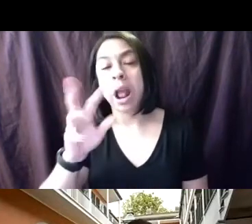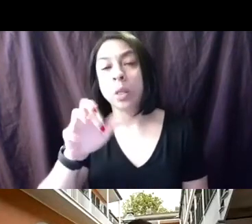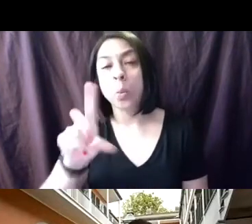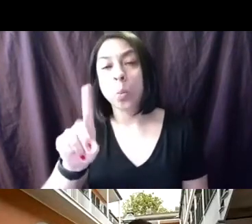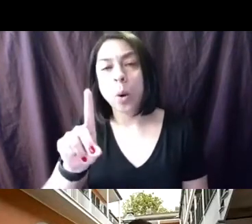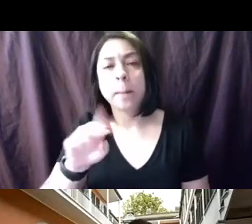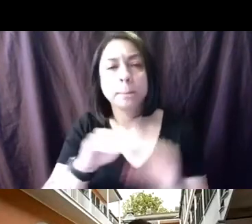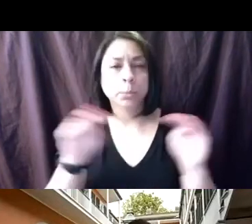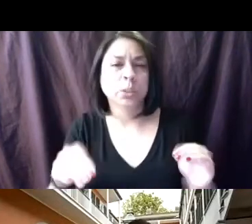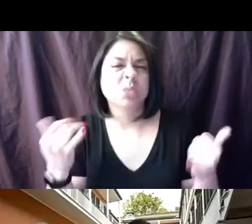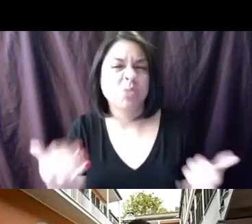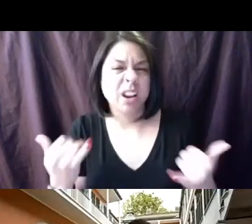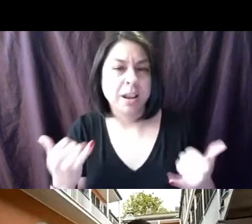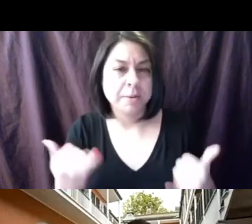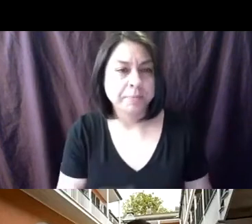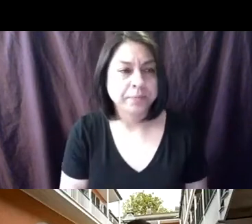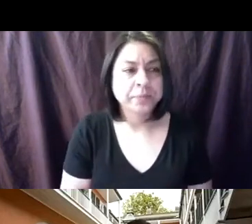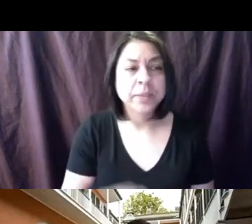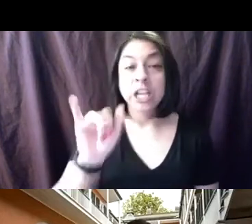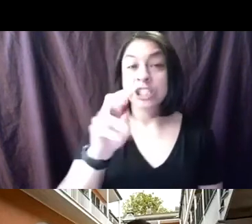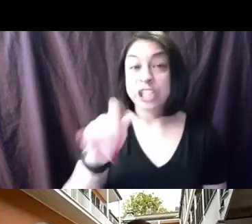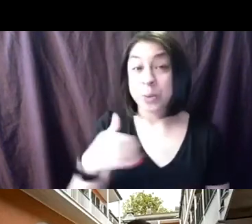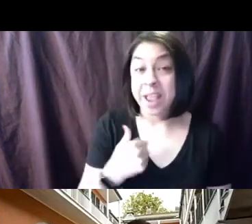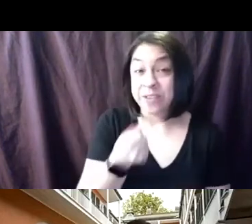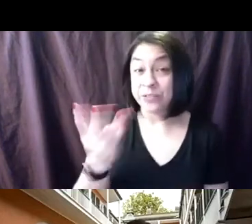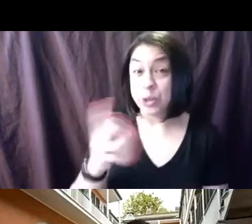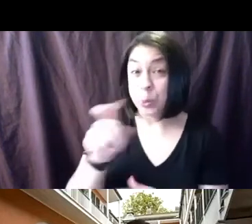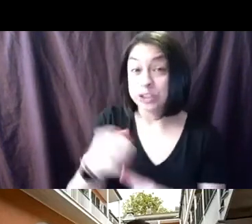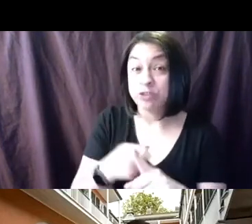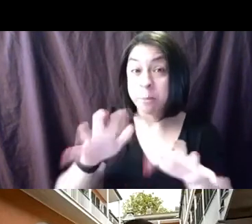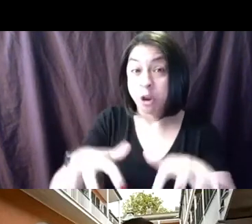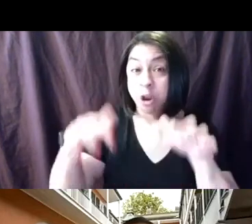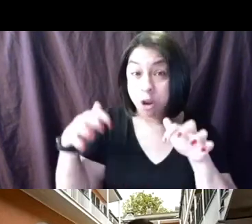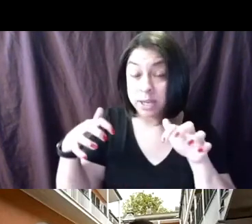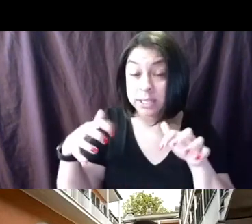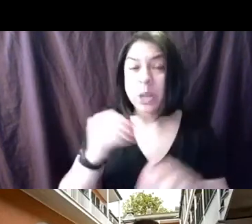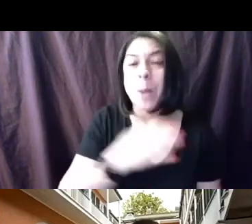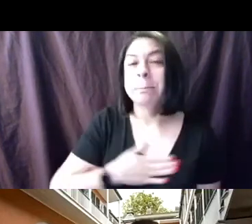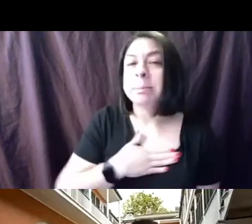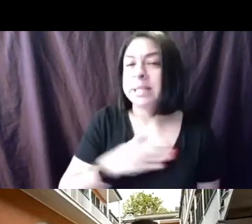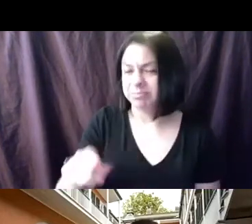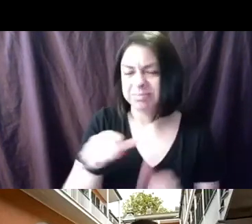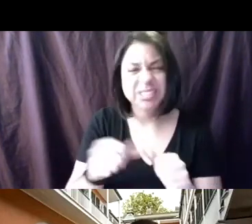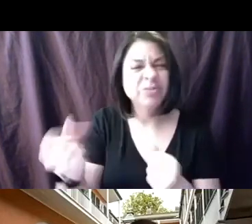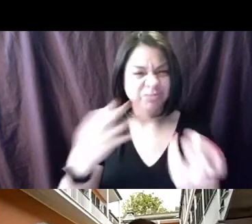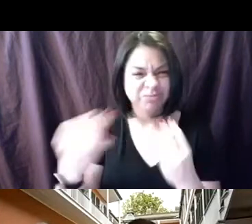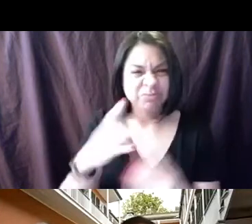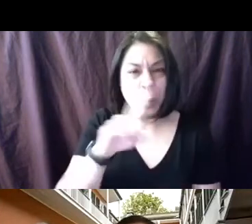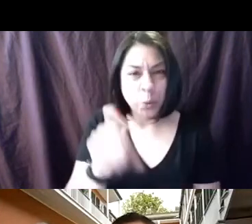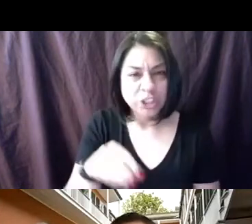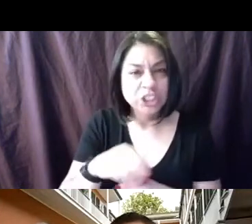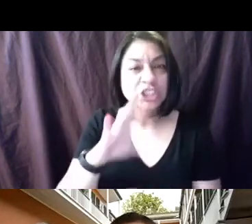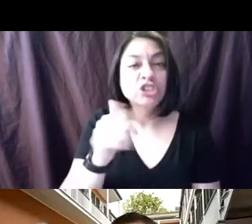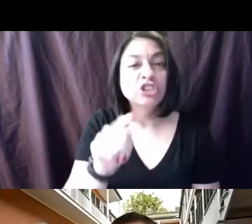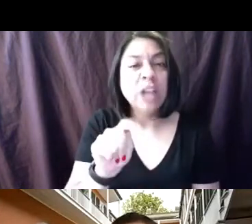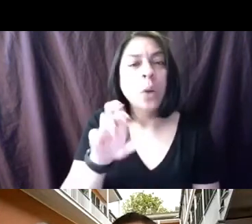great. Well, Ms. Leona, we have a couple of questions coming in from the audience, and please, y'all, continue to send your questions in the chat or